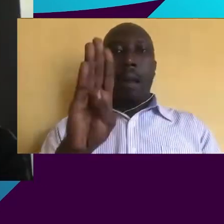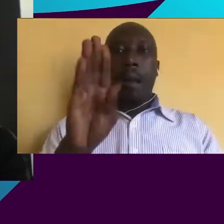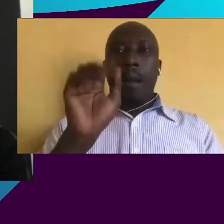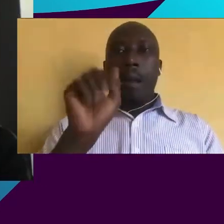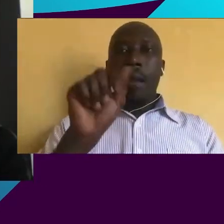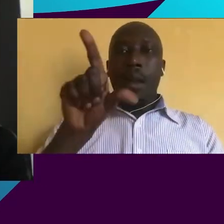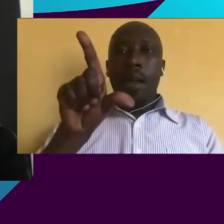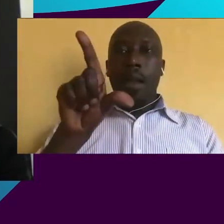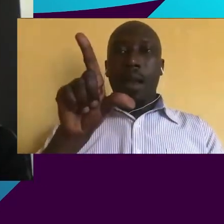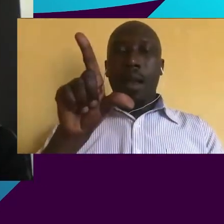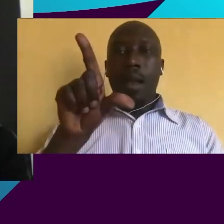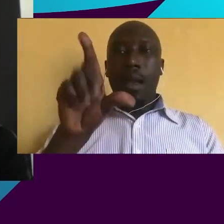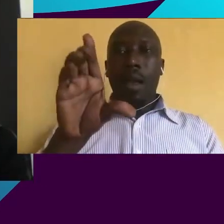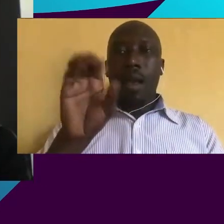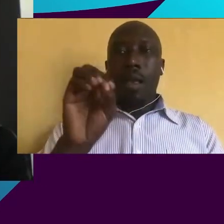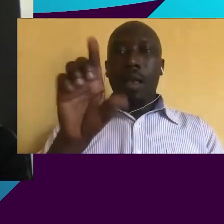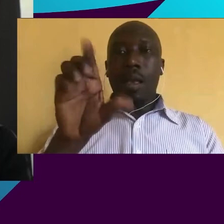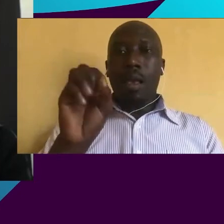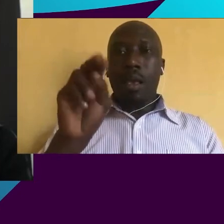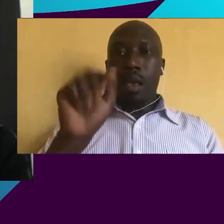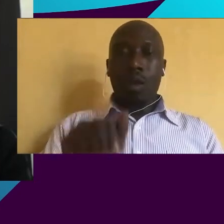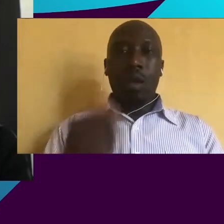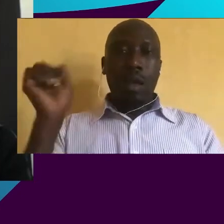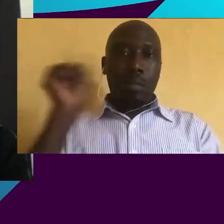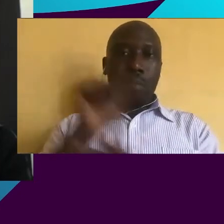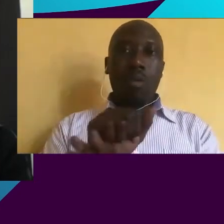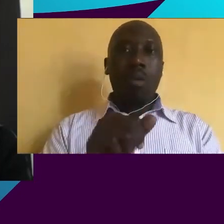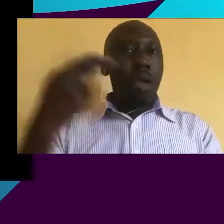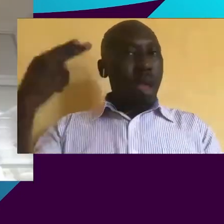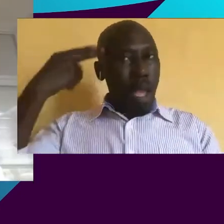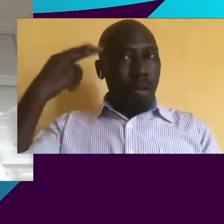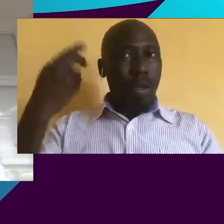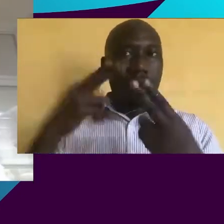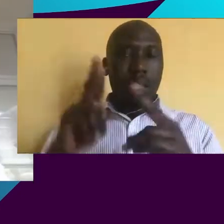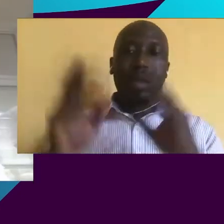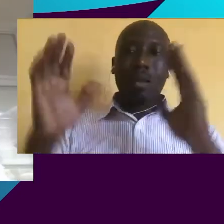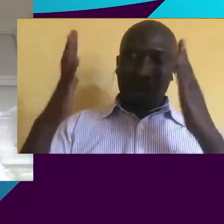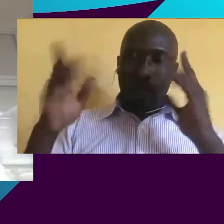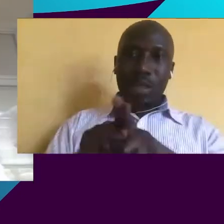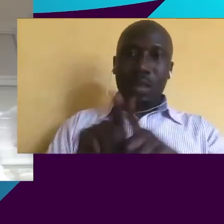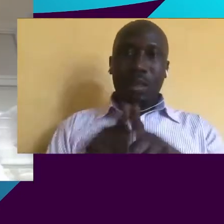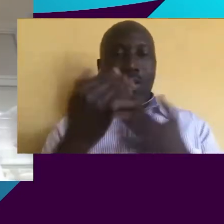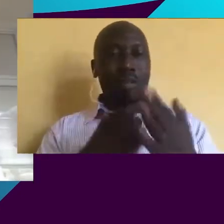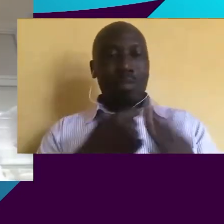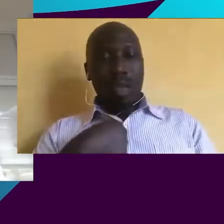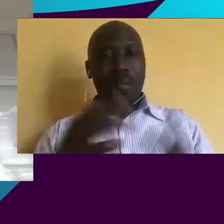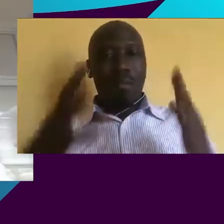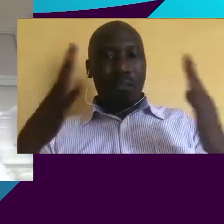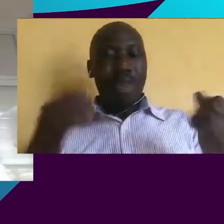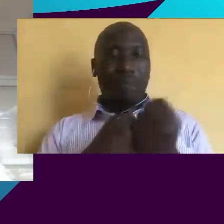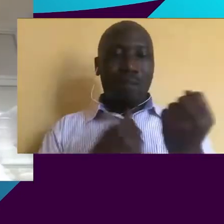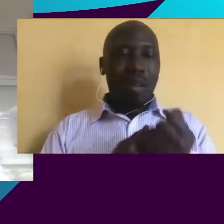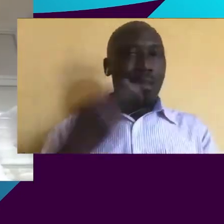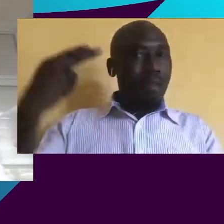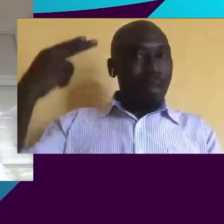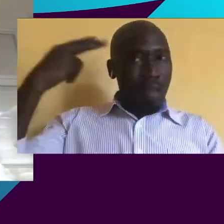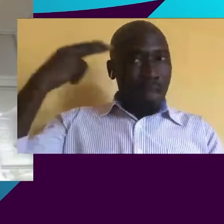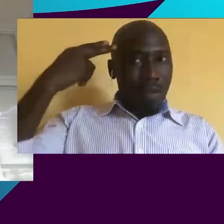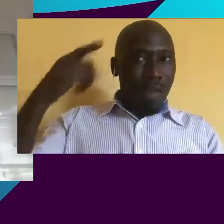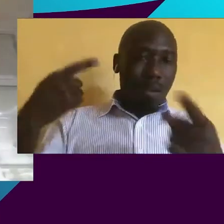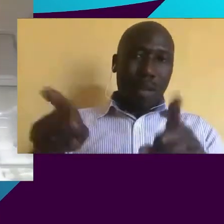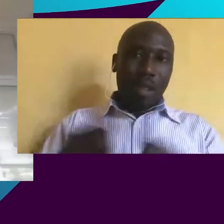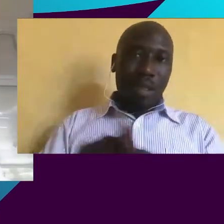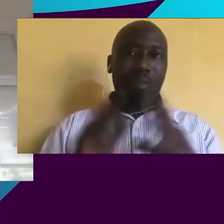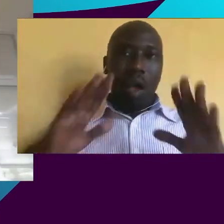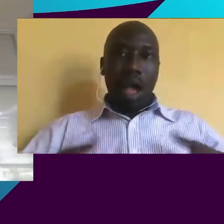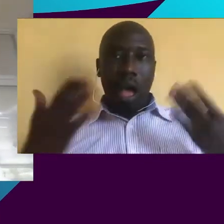I was partly celebrating that because I'm not a big fan of the Arsenal, but I was also delighted a few weeks